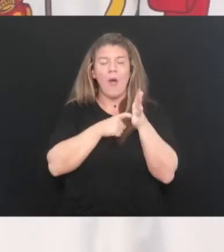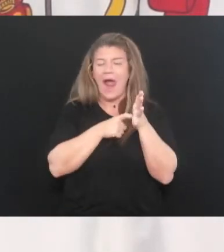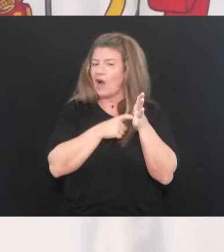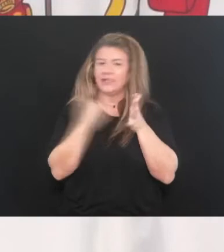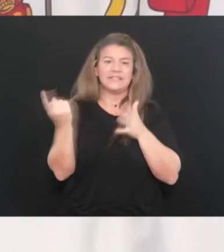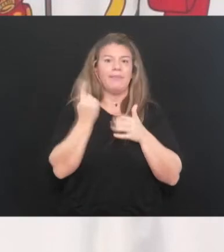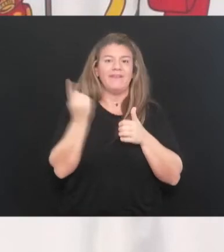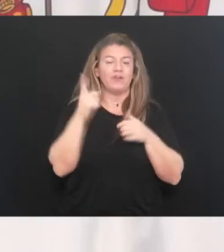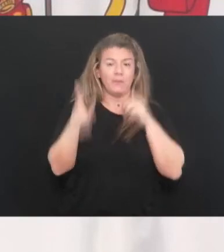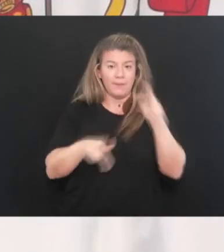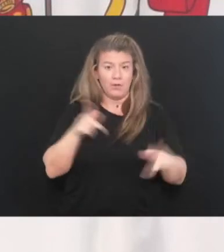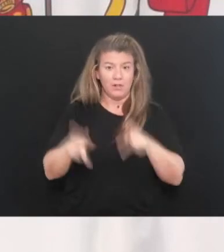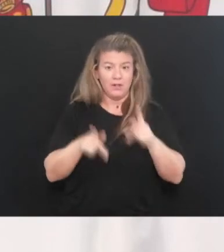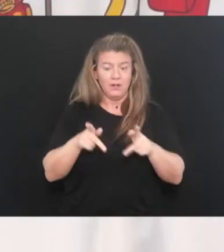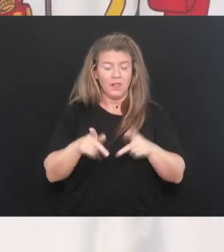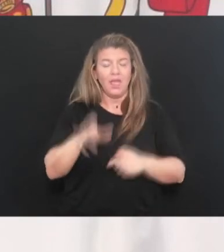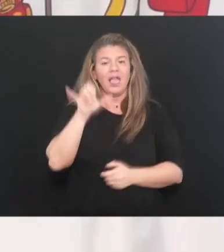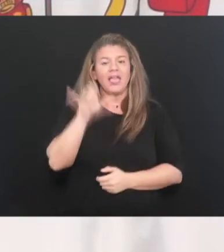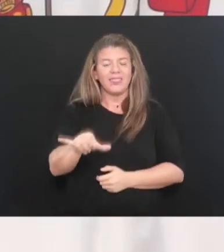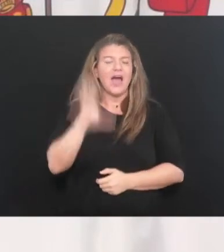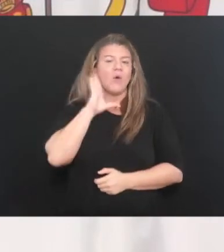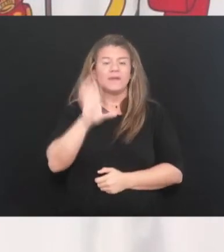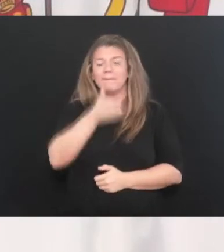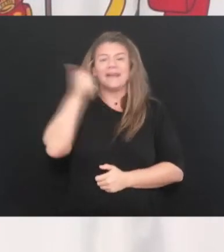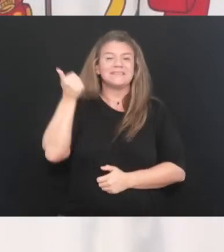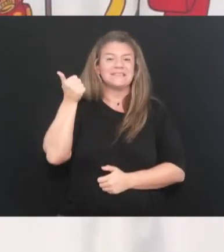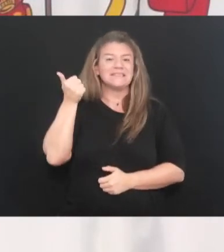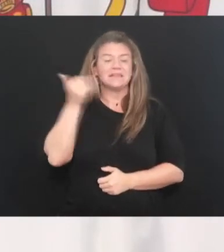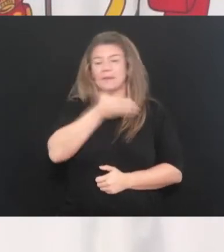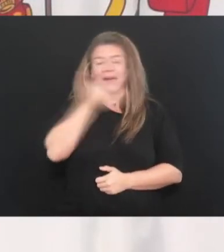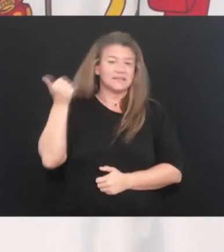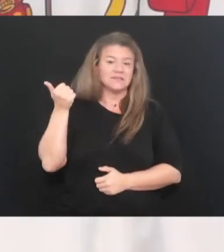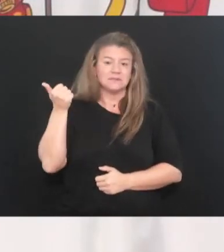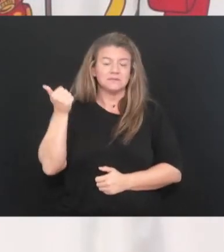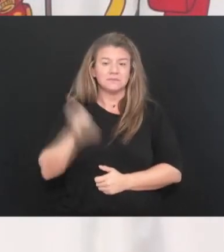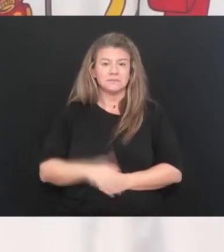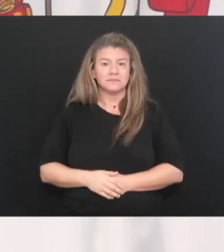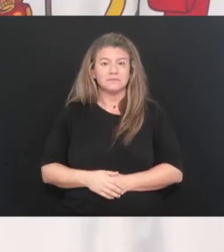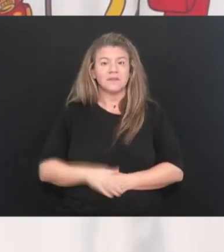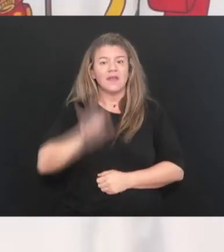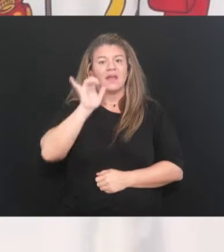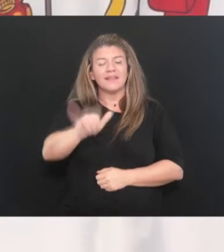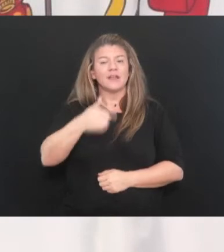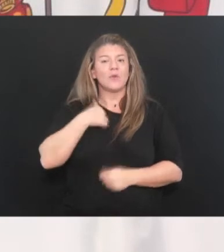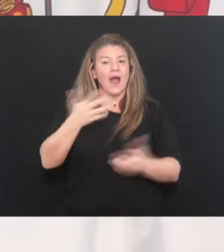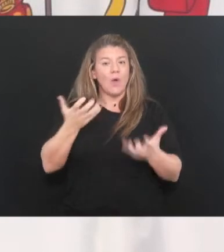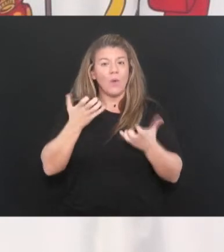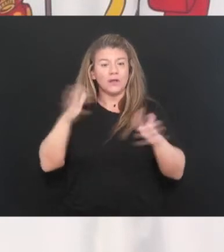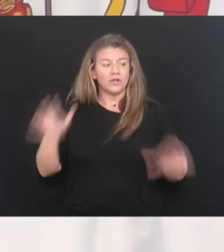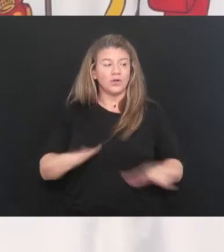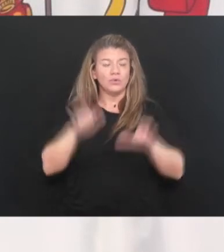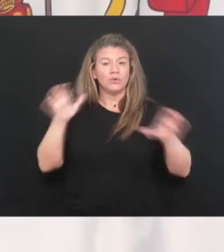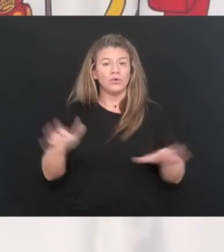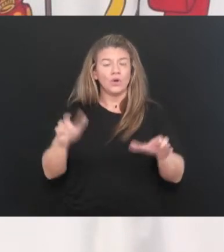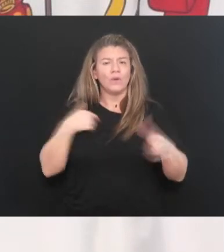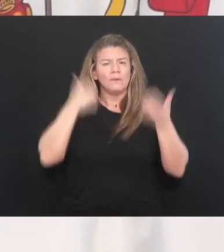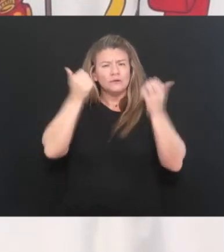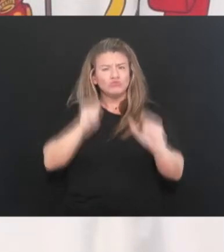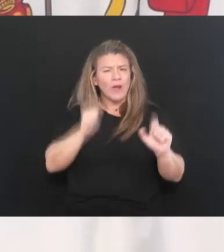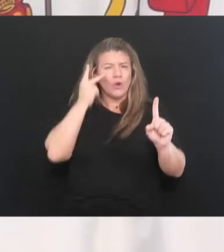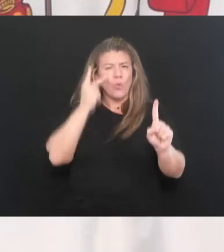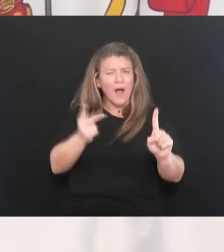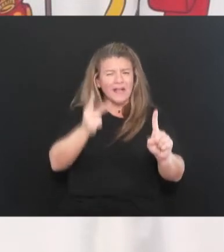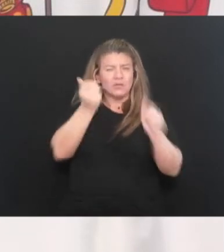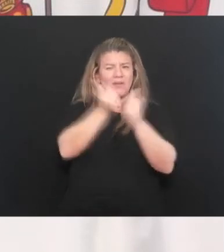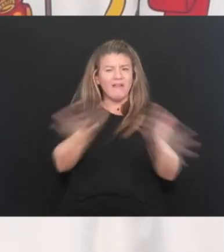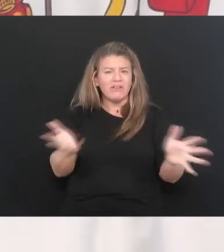our people, it would absolutely be the very best of the best. That's what I'm trying to do. I'm trying to watch it with all in me,